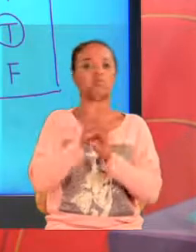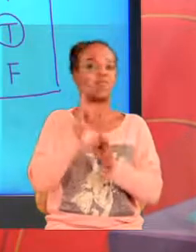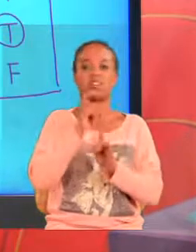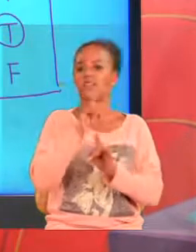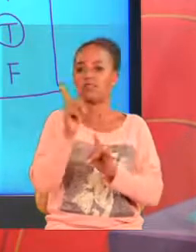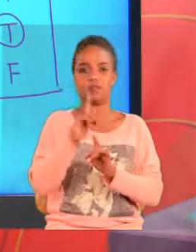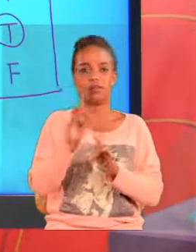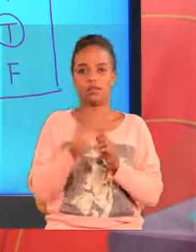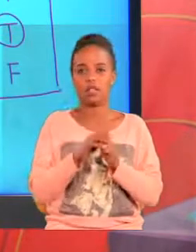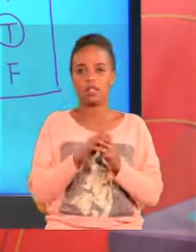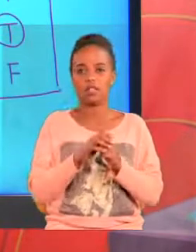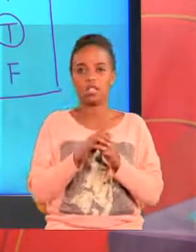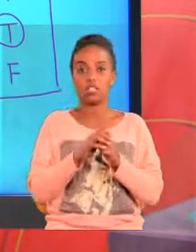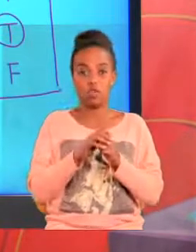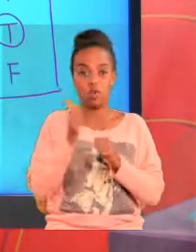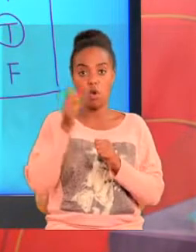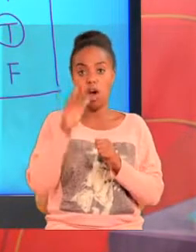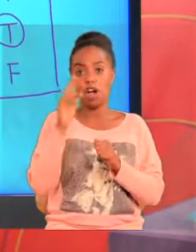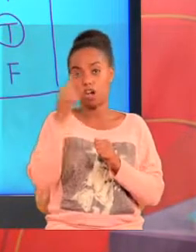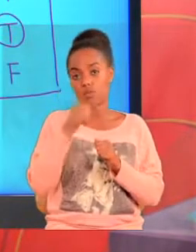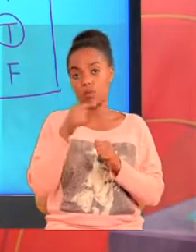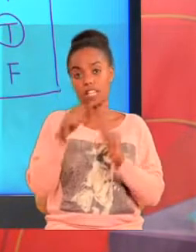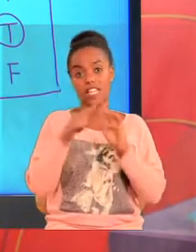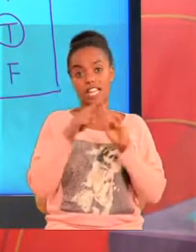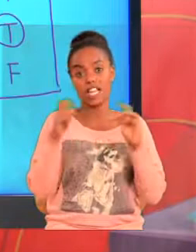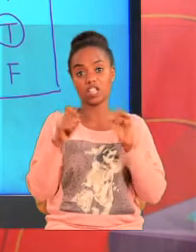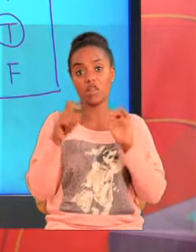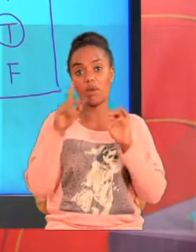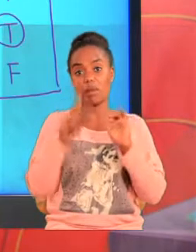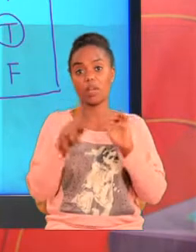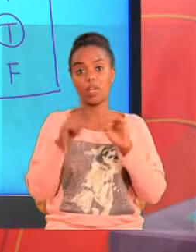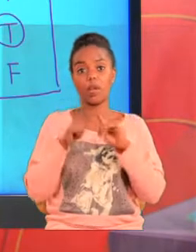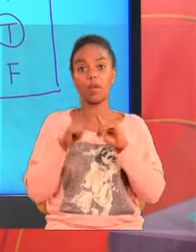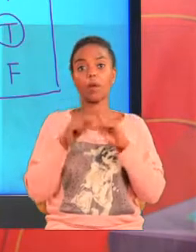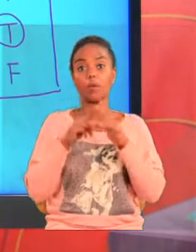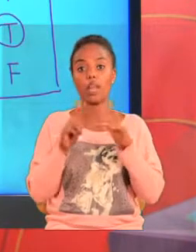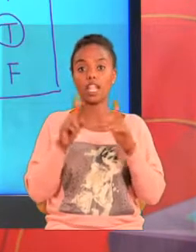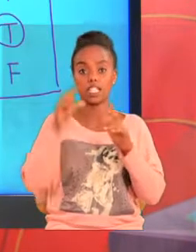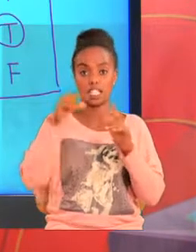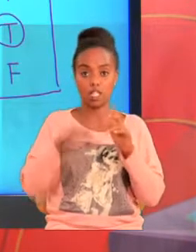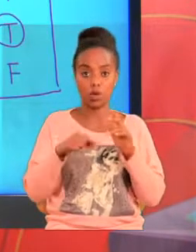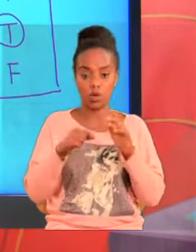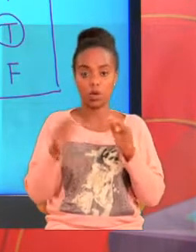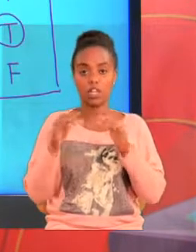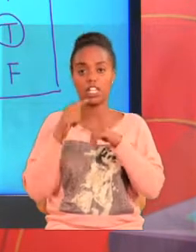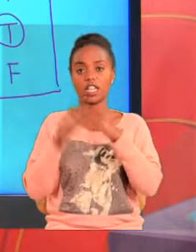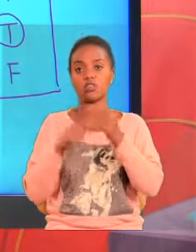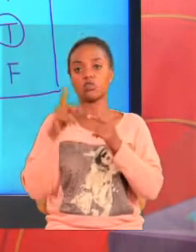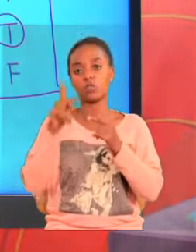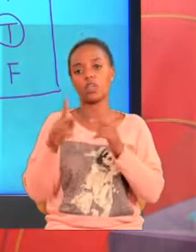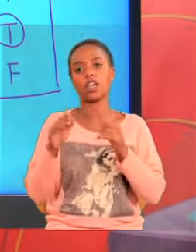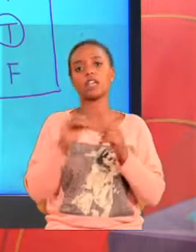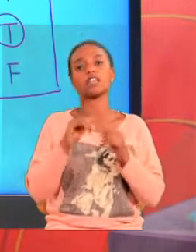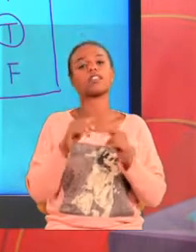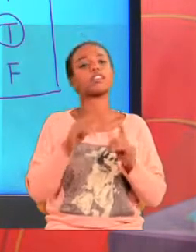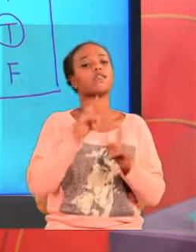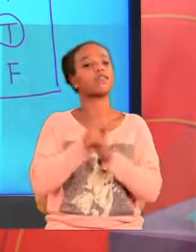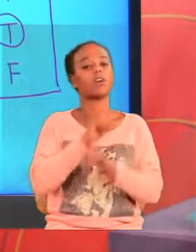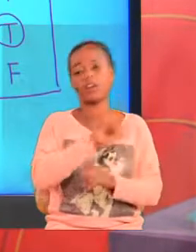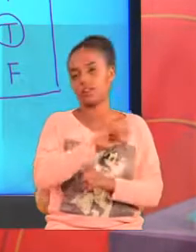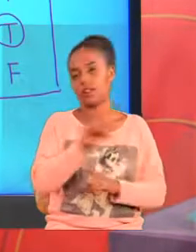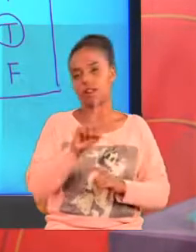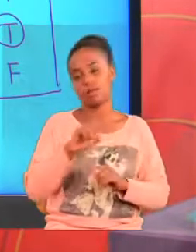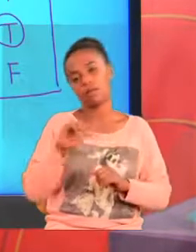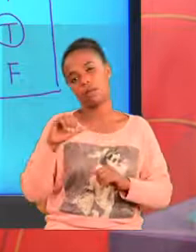Therefore, the argument negation of P implies Q. Q gives you P is invalid. Now let's continue to the